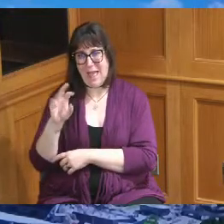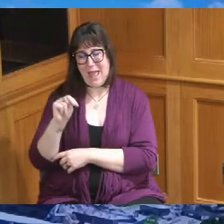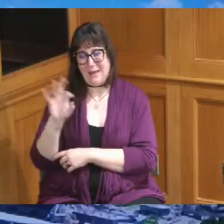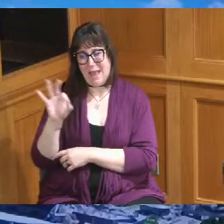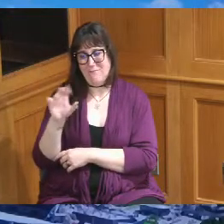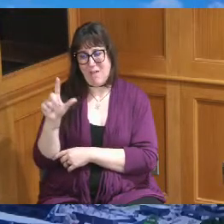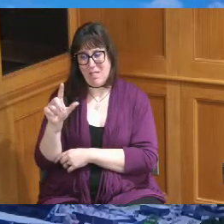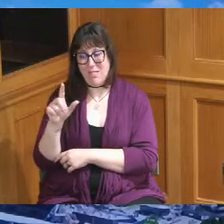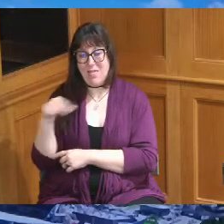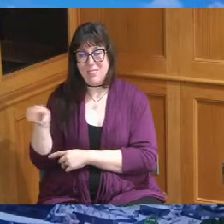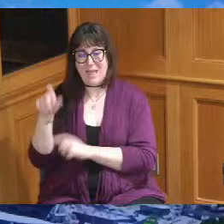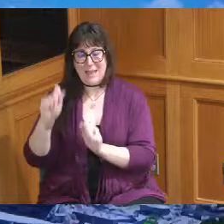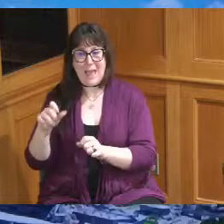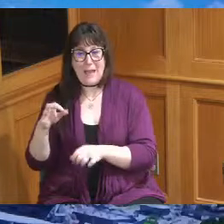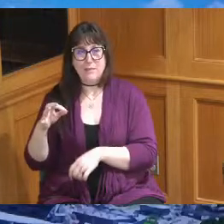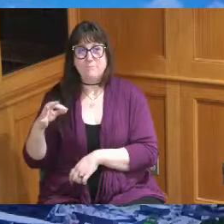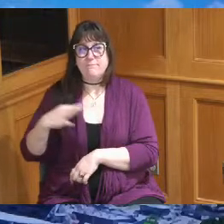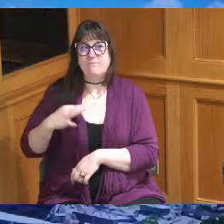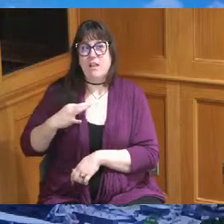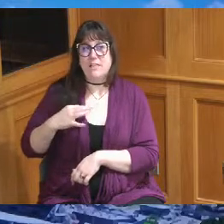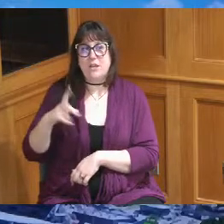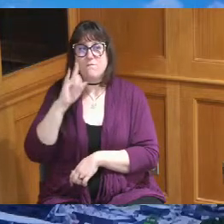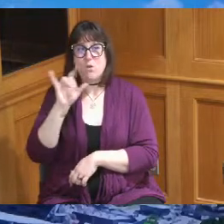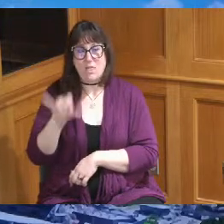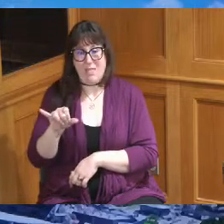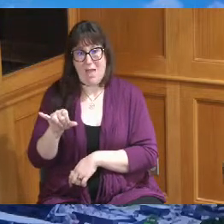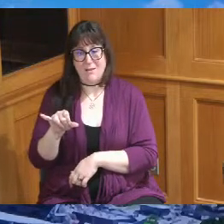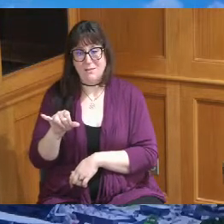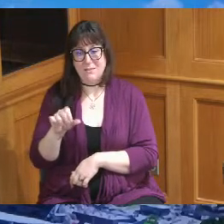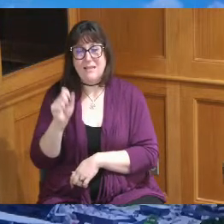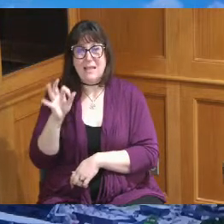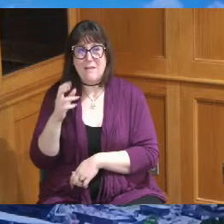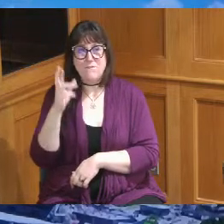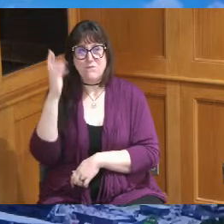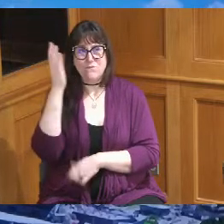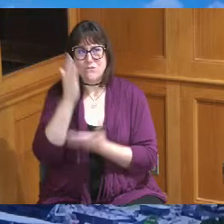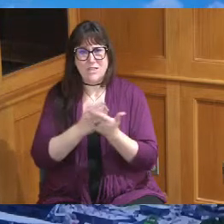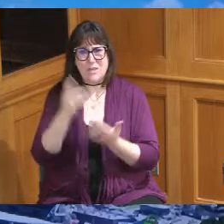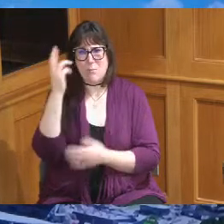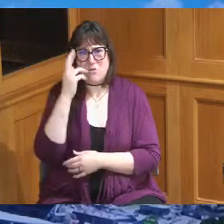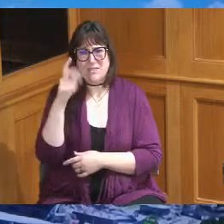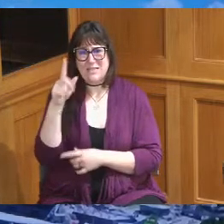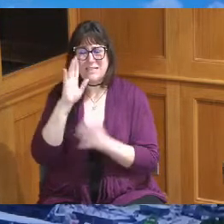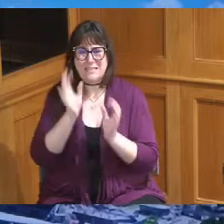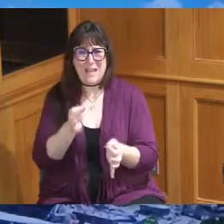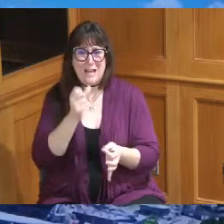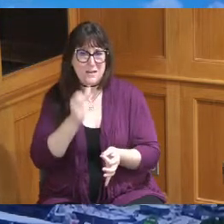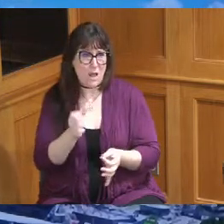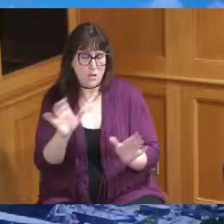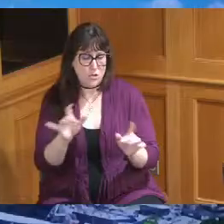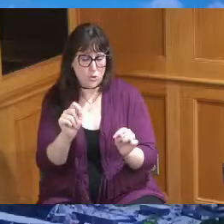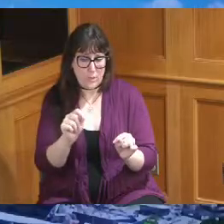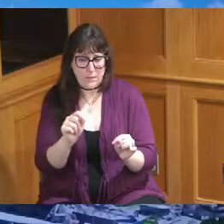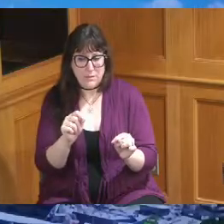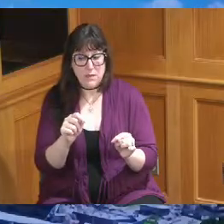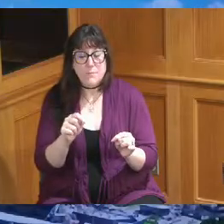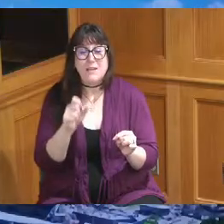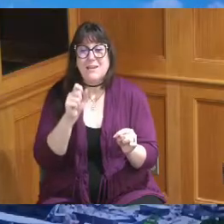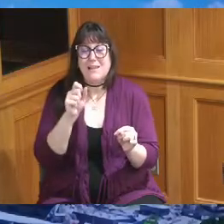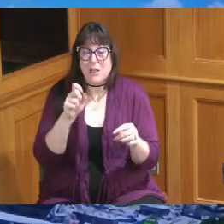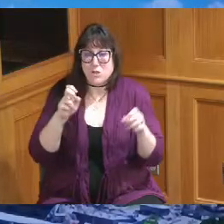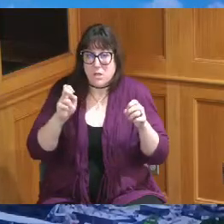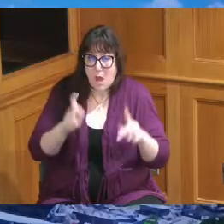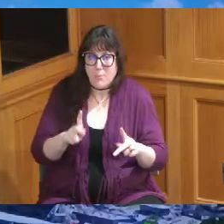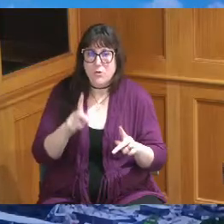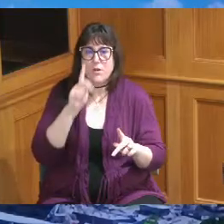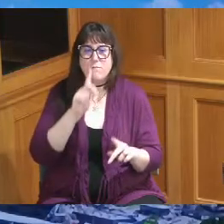extend it for another 2 years. If for some reason they choose not to, we have that metric in place to guarantee that there's an opportunity for another 2